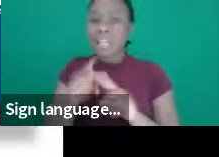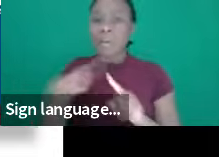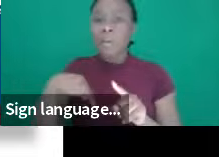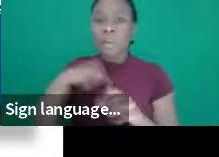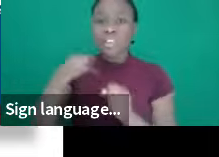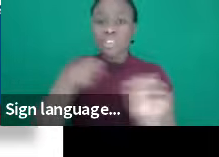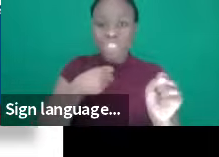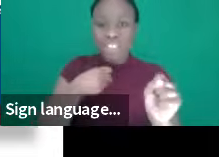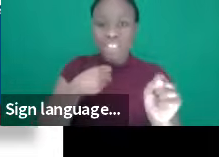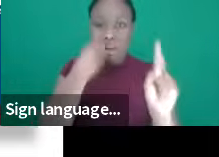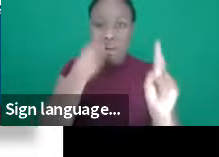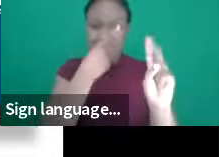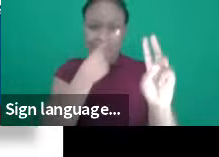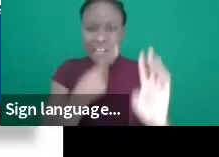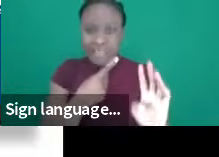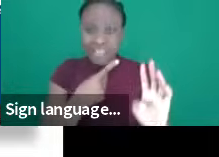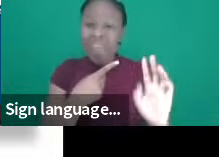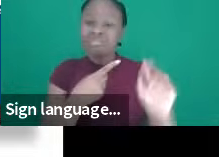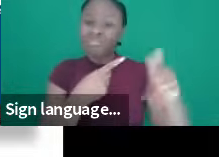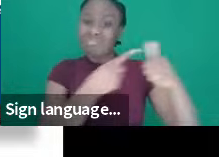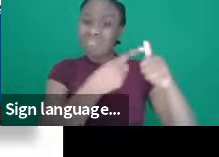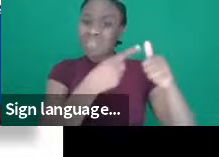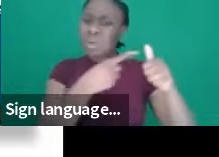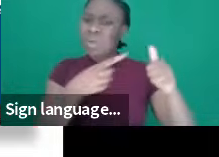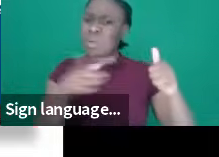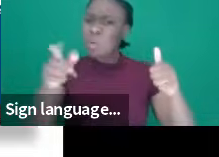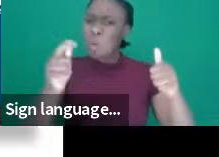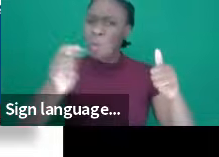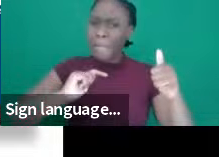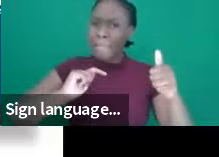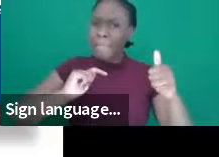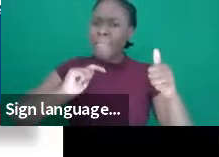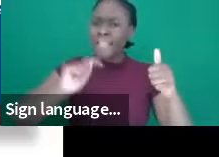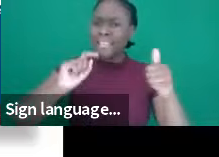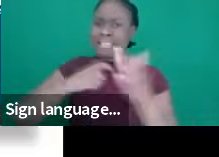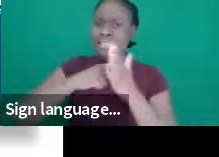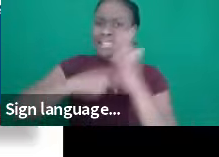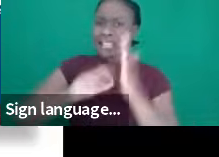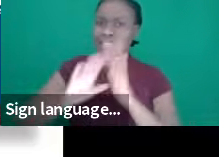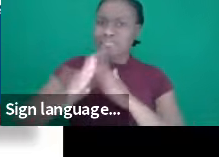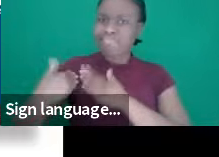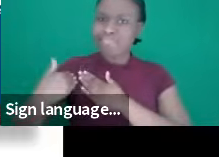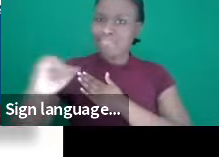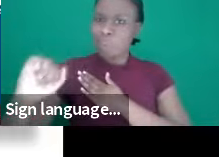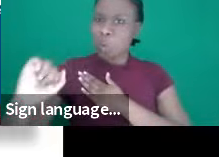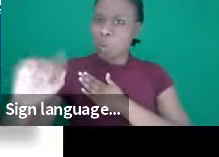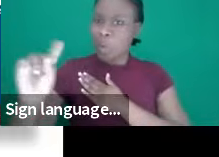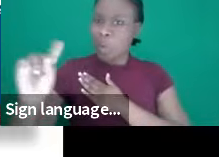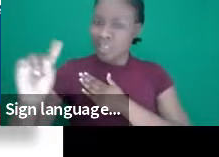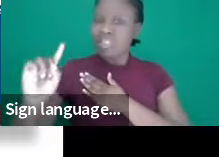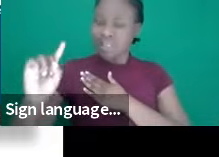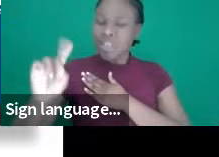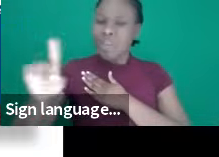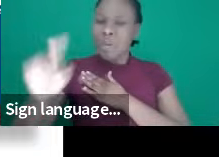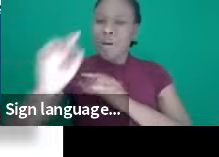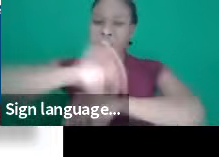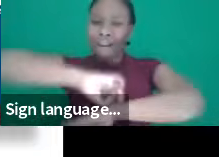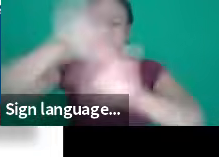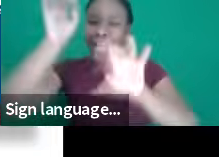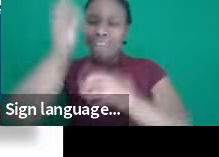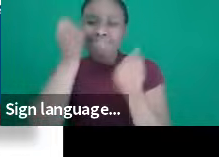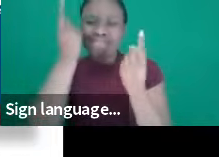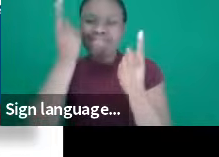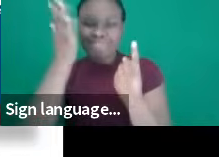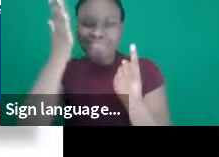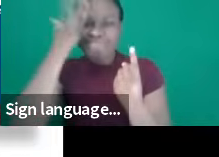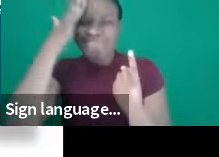you with clarity and certainty on what your tax obligations are, and we want to make it as easy as possible for you to actually comply. And the reason